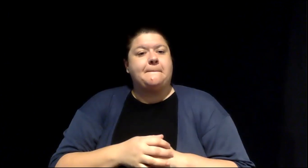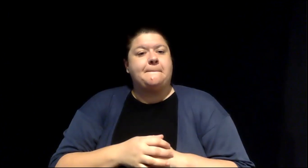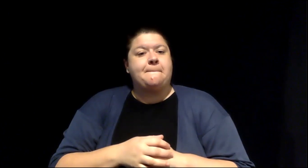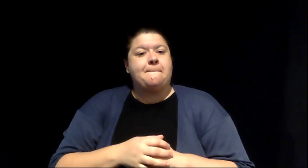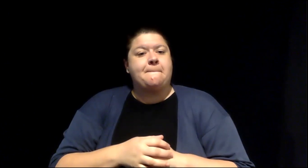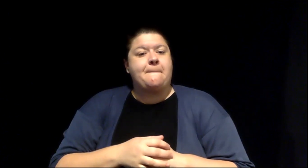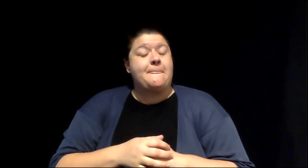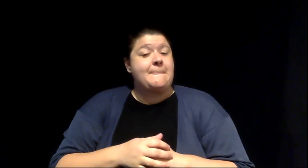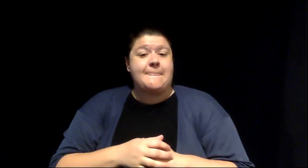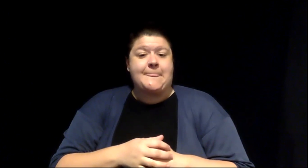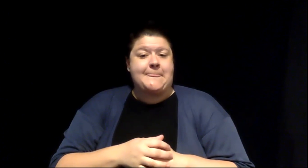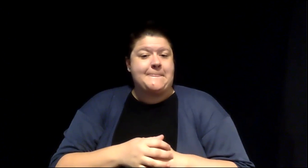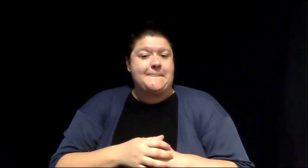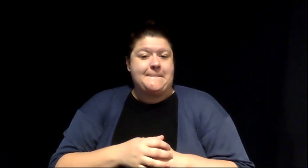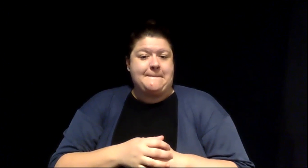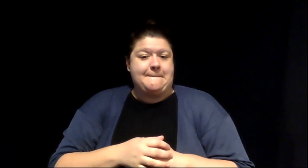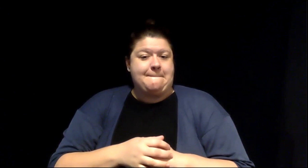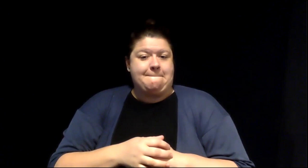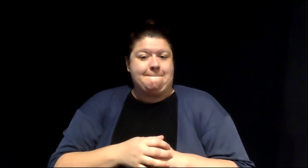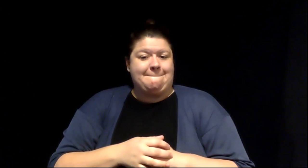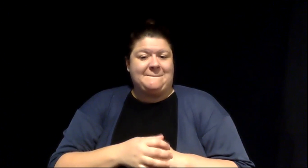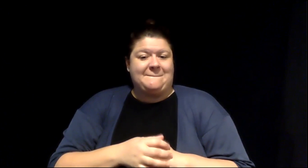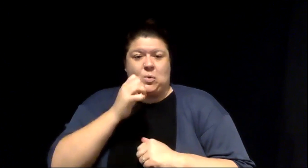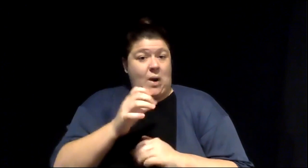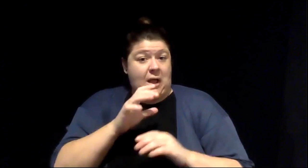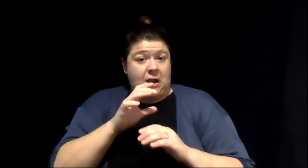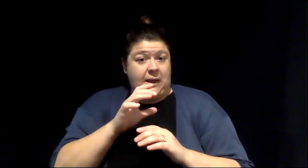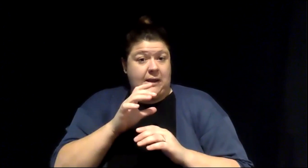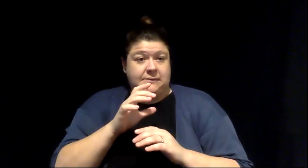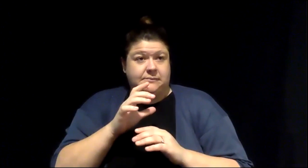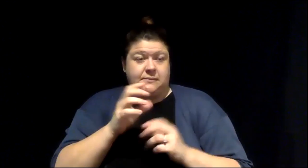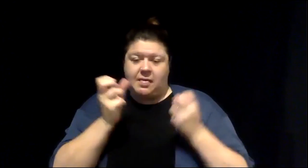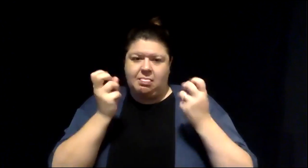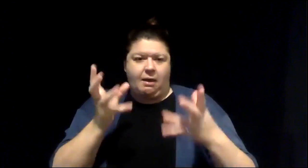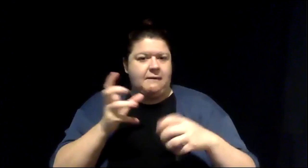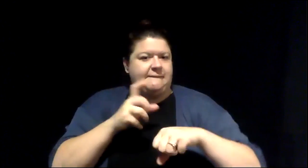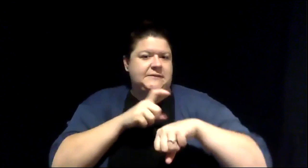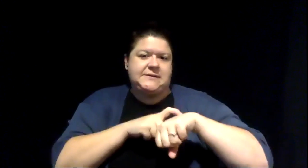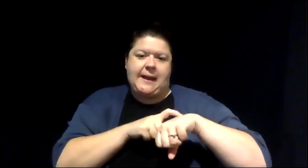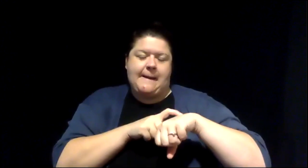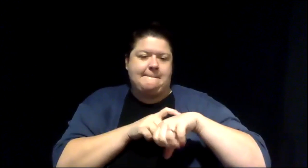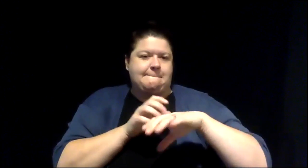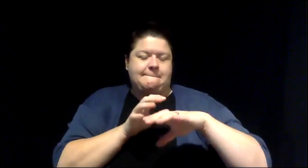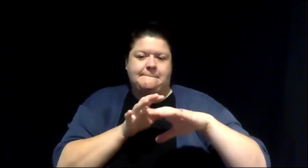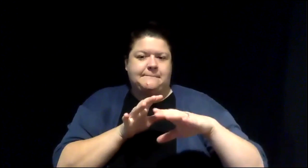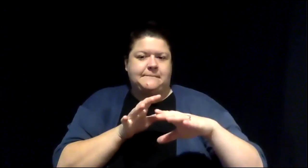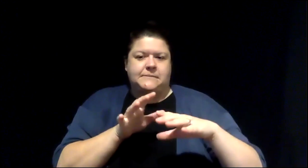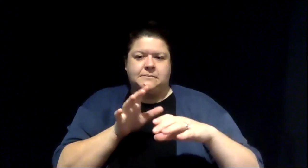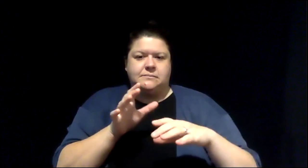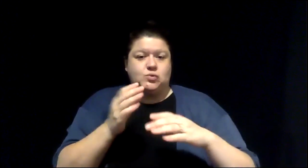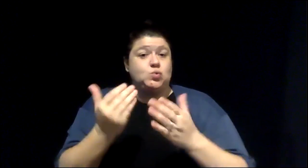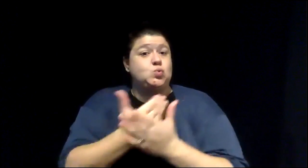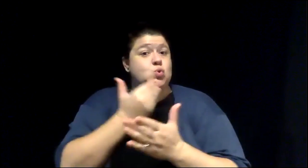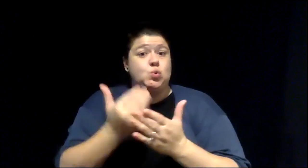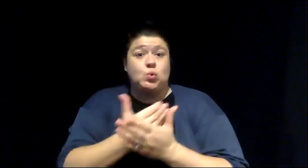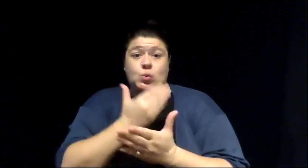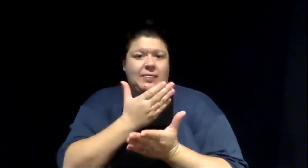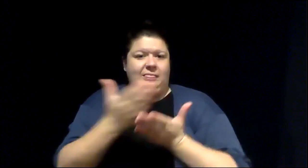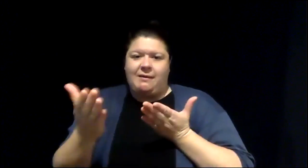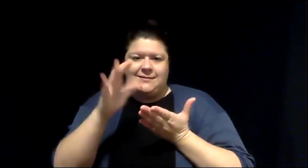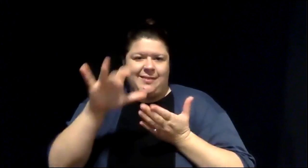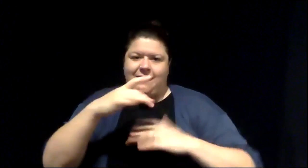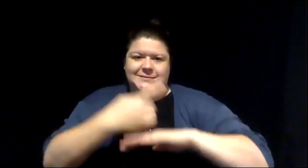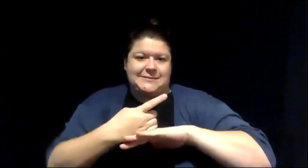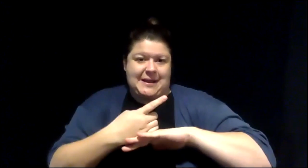spend a lot of time going over new materials that day. But what